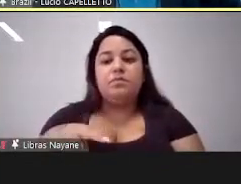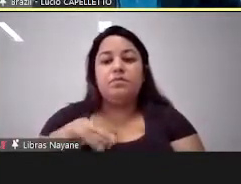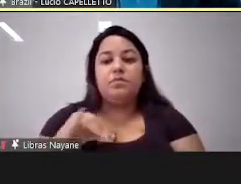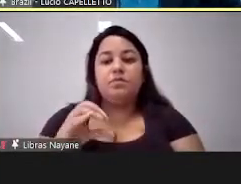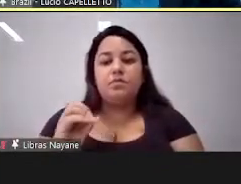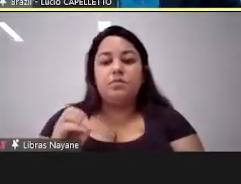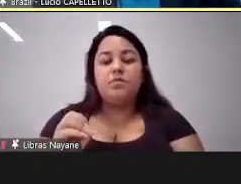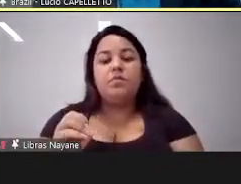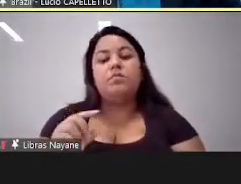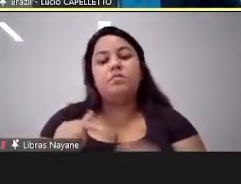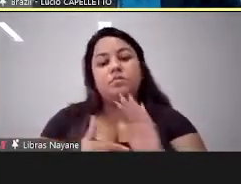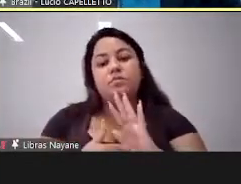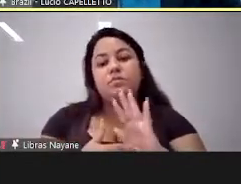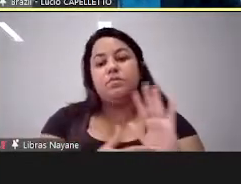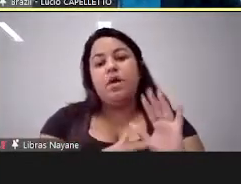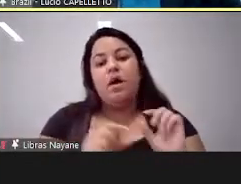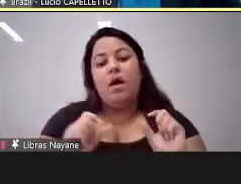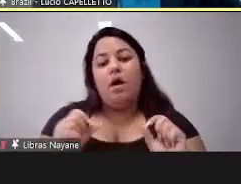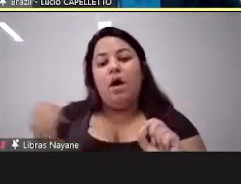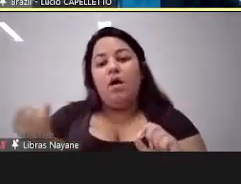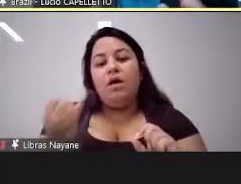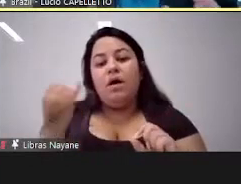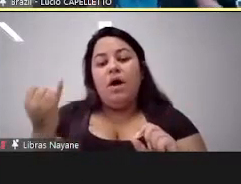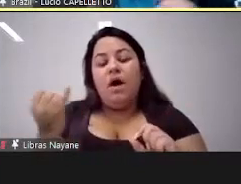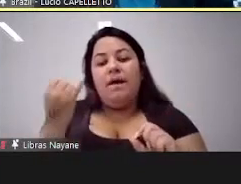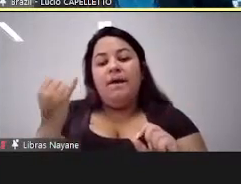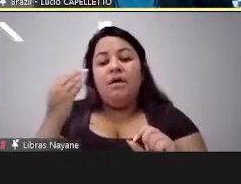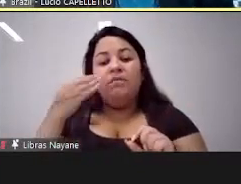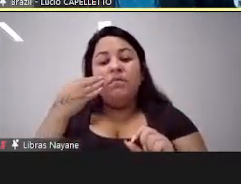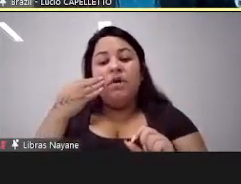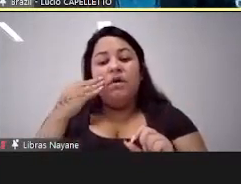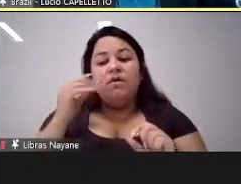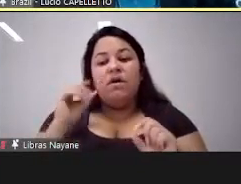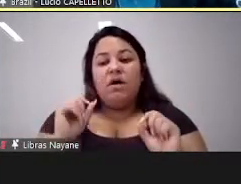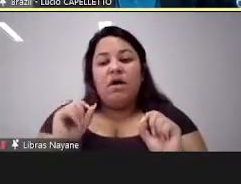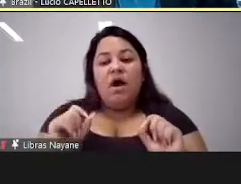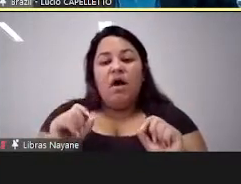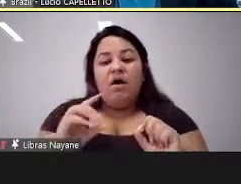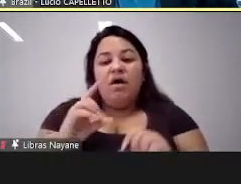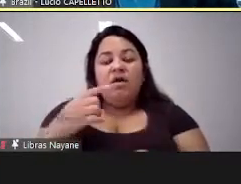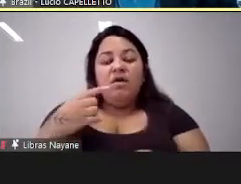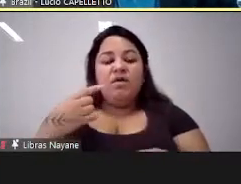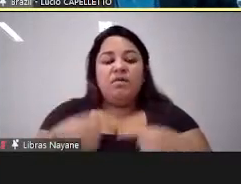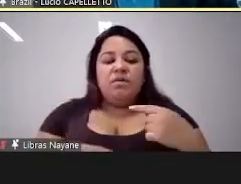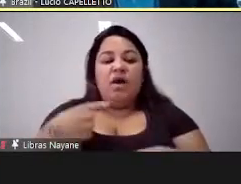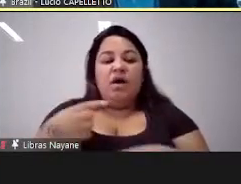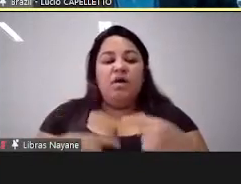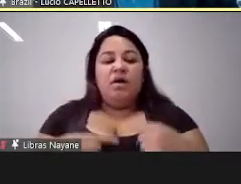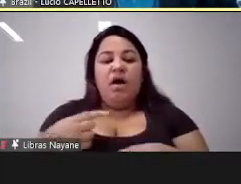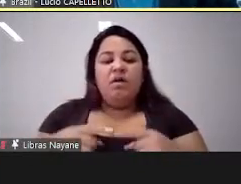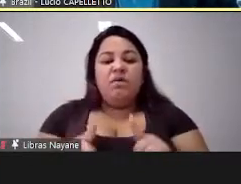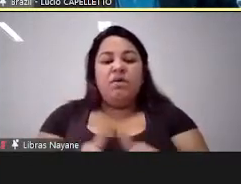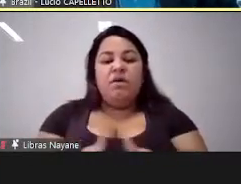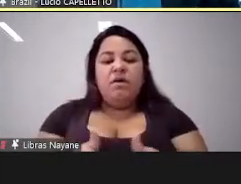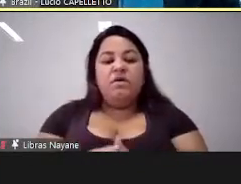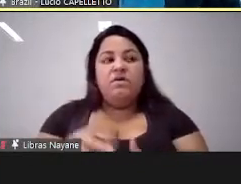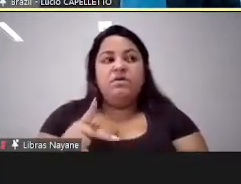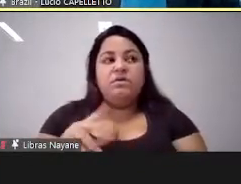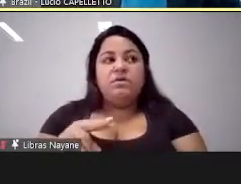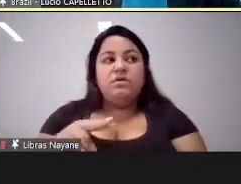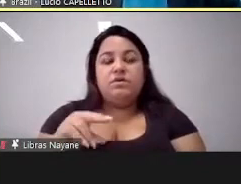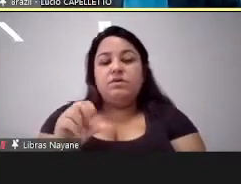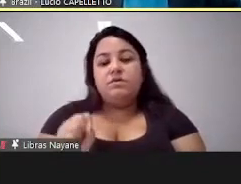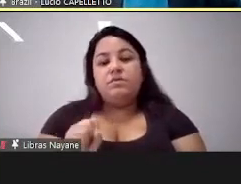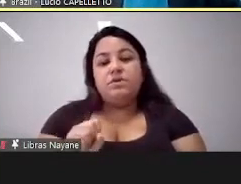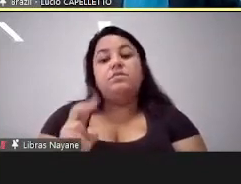bring here some indicators that are important to understand what is happening with